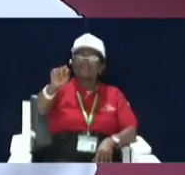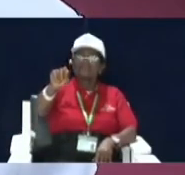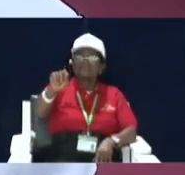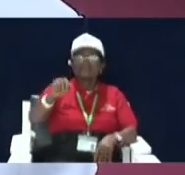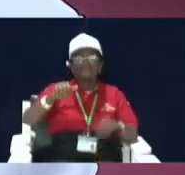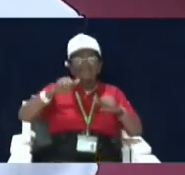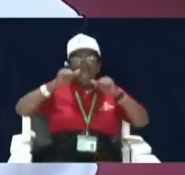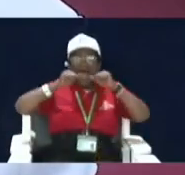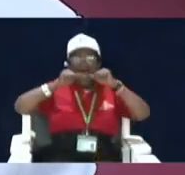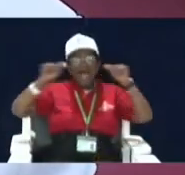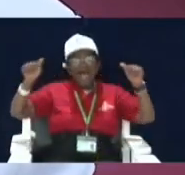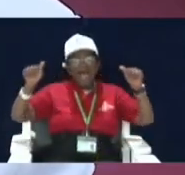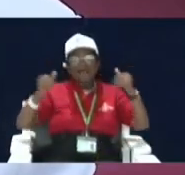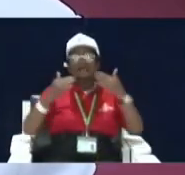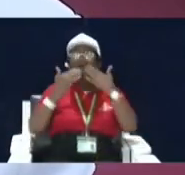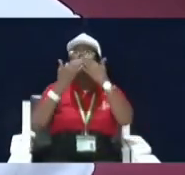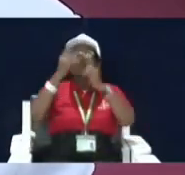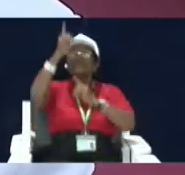Ah, thank you, Lord.